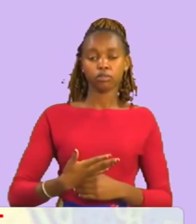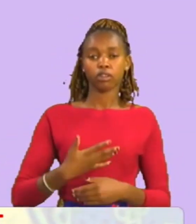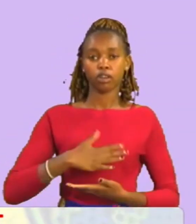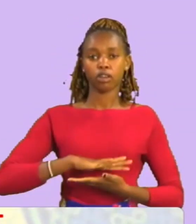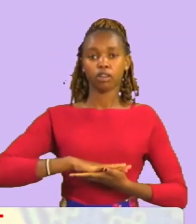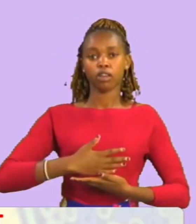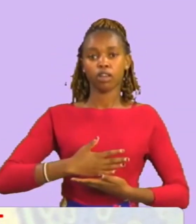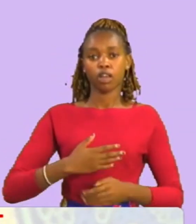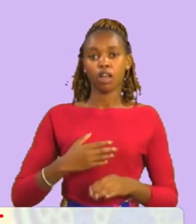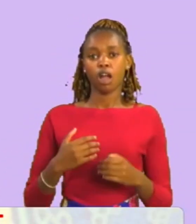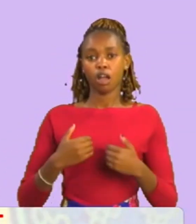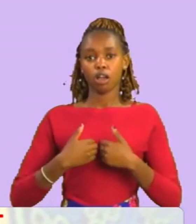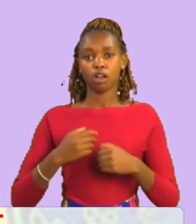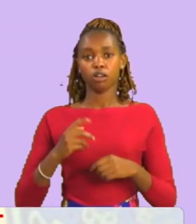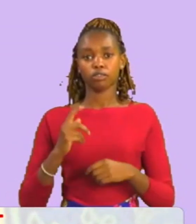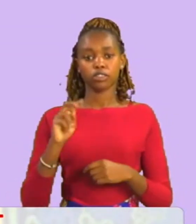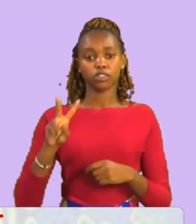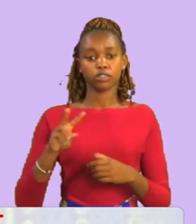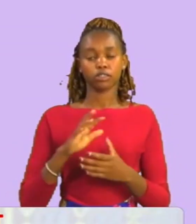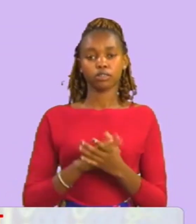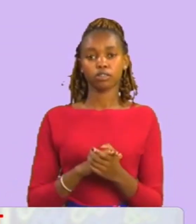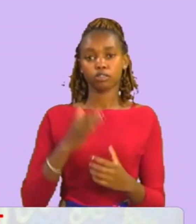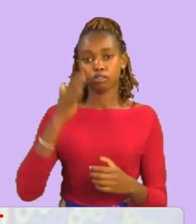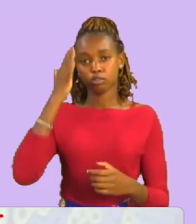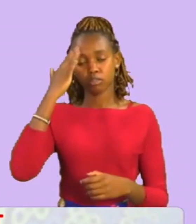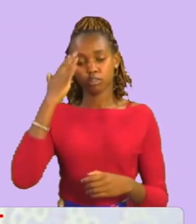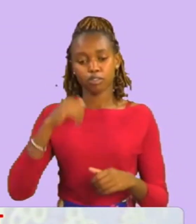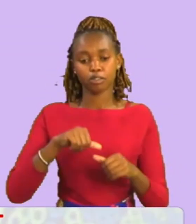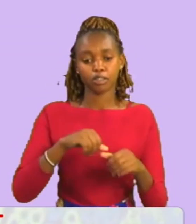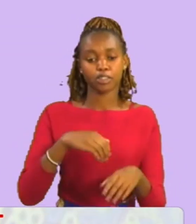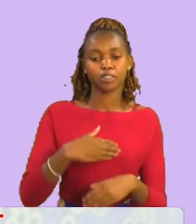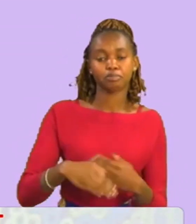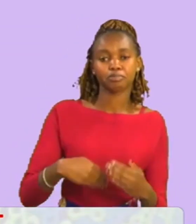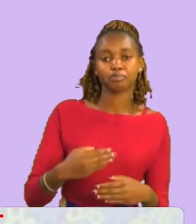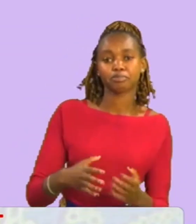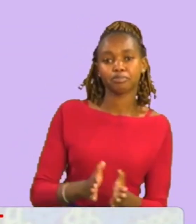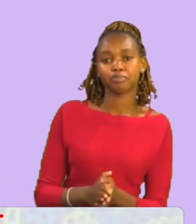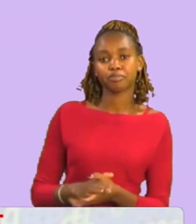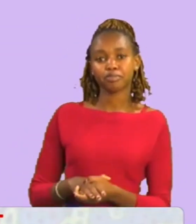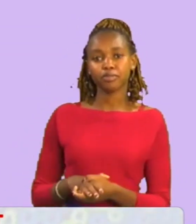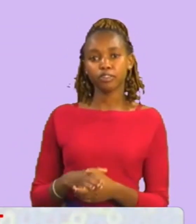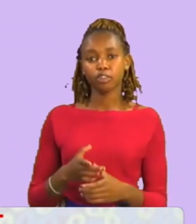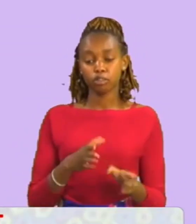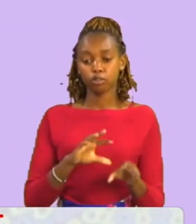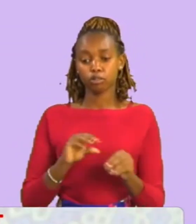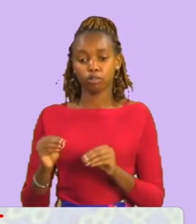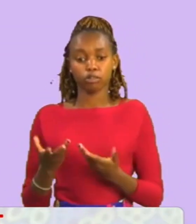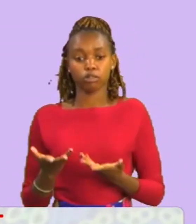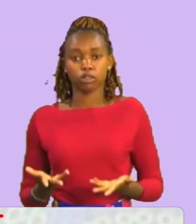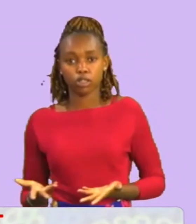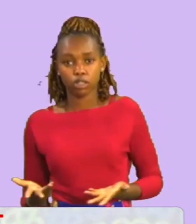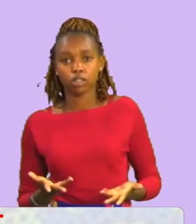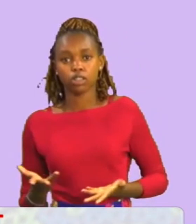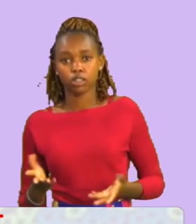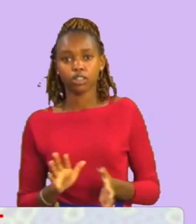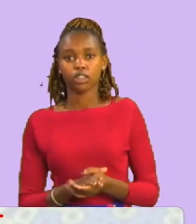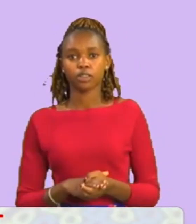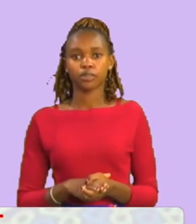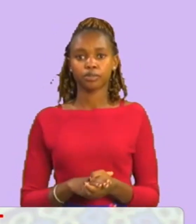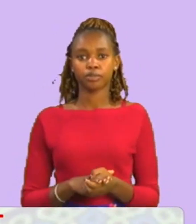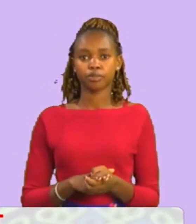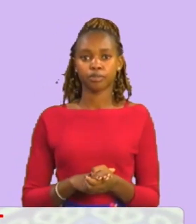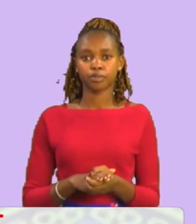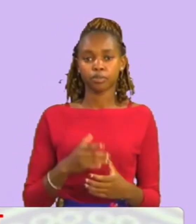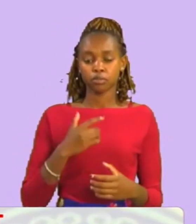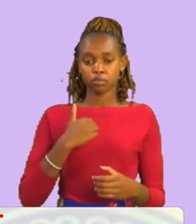TV, uko like unaenda kudoza, hiyo ndajua mbele. Uko unaenda wapi bro? Uko all electronics nini. Alafu uko niko